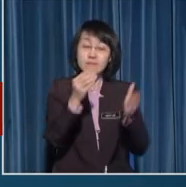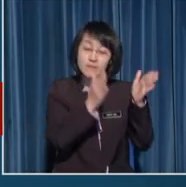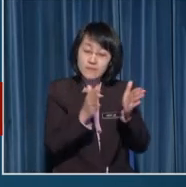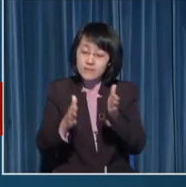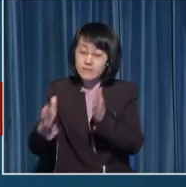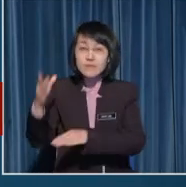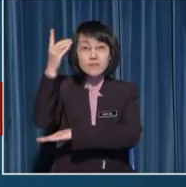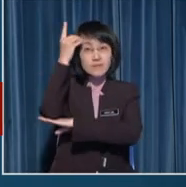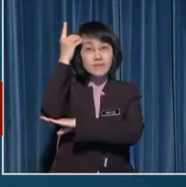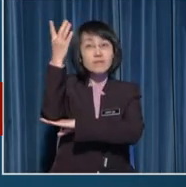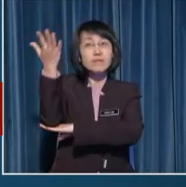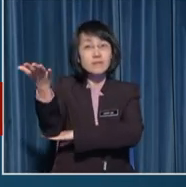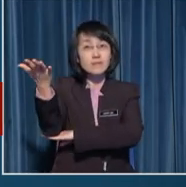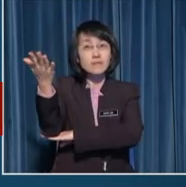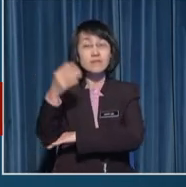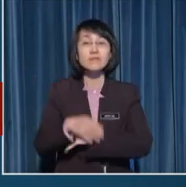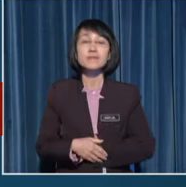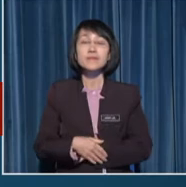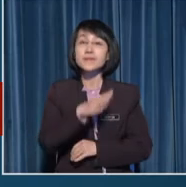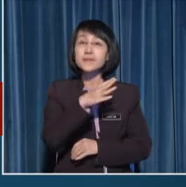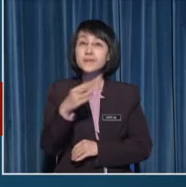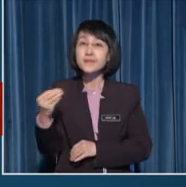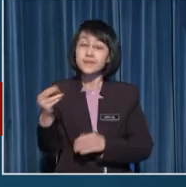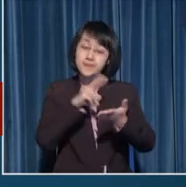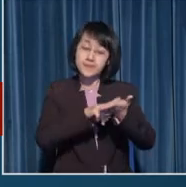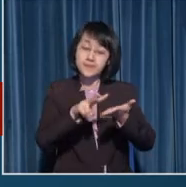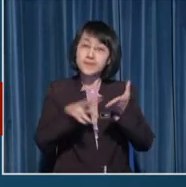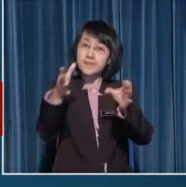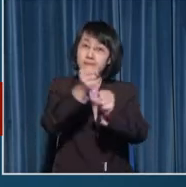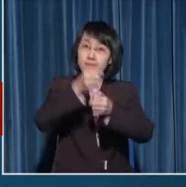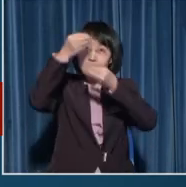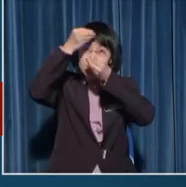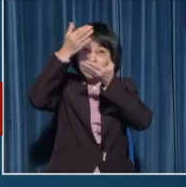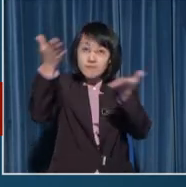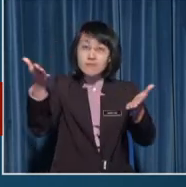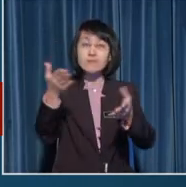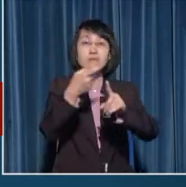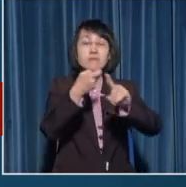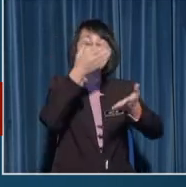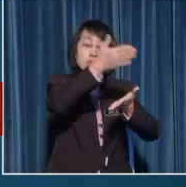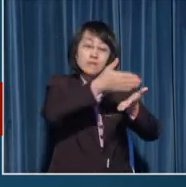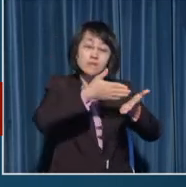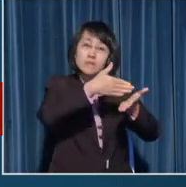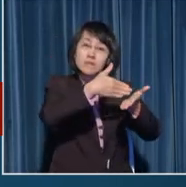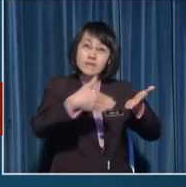data, and also read and get information from a pie chart.